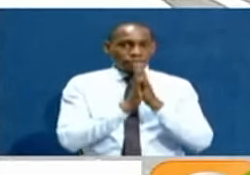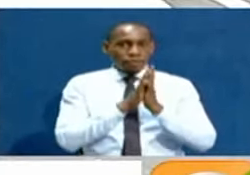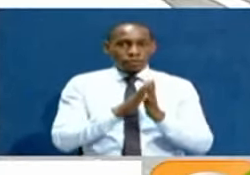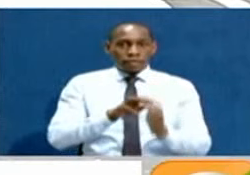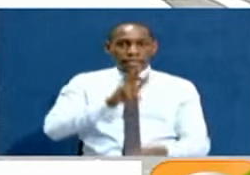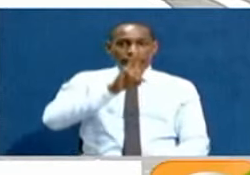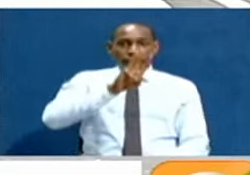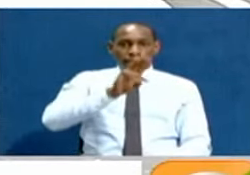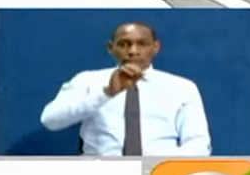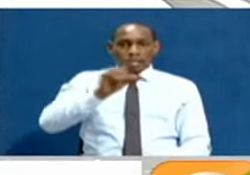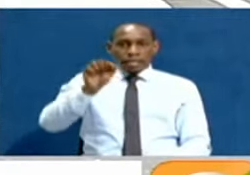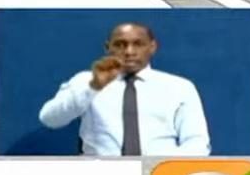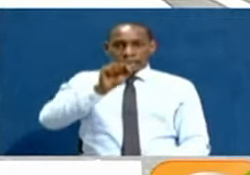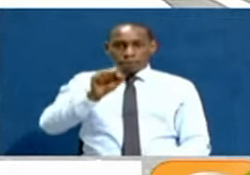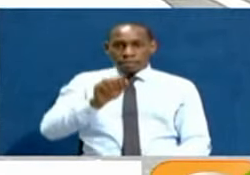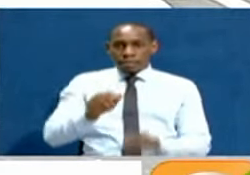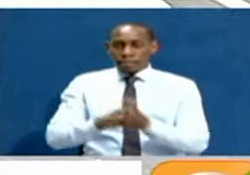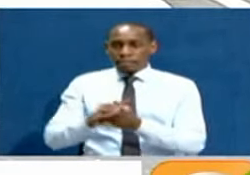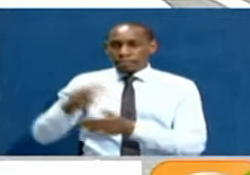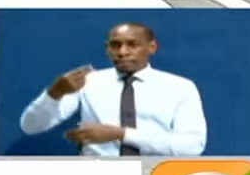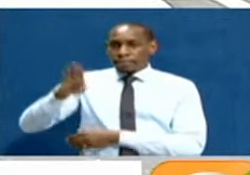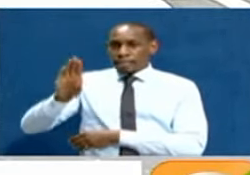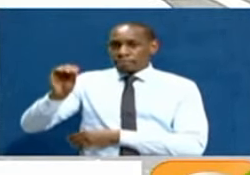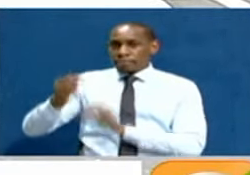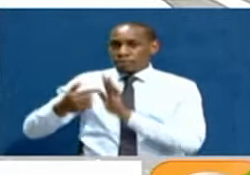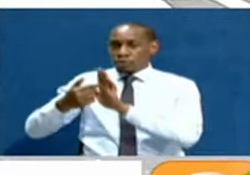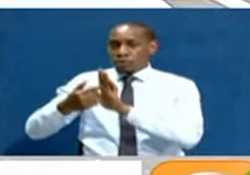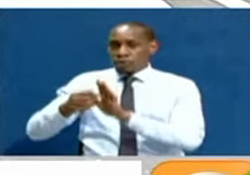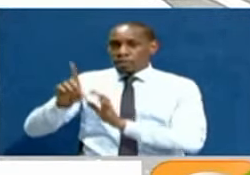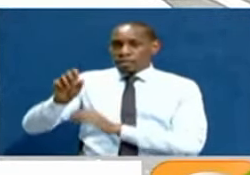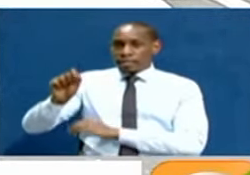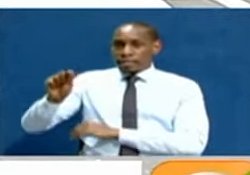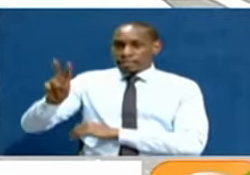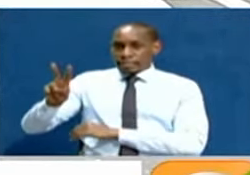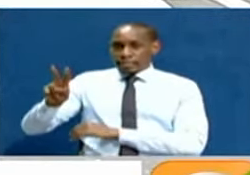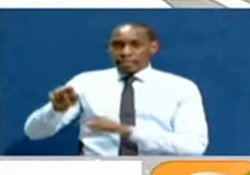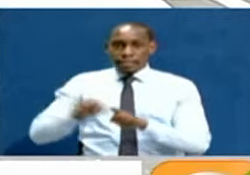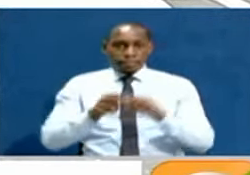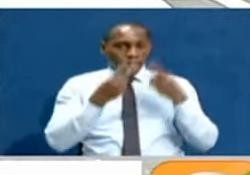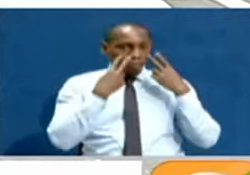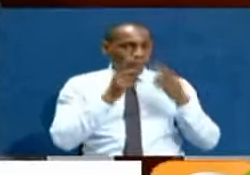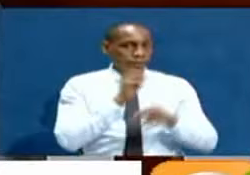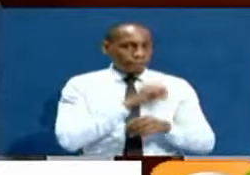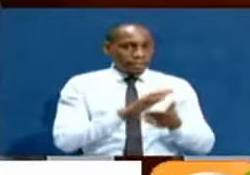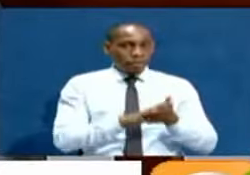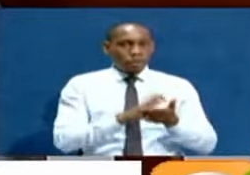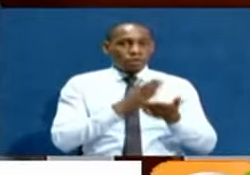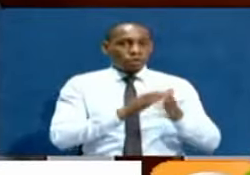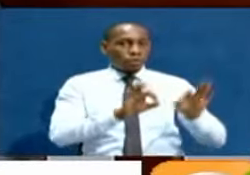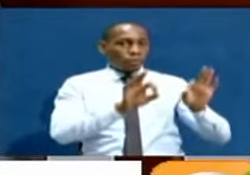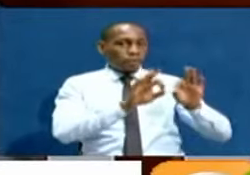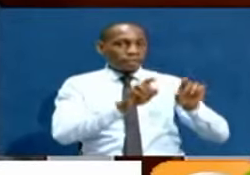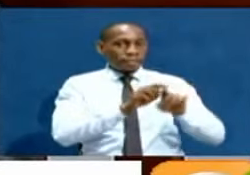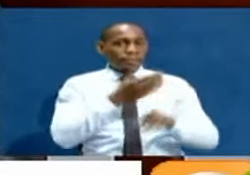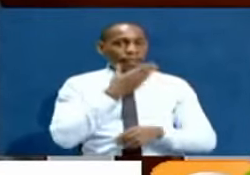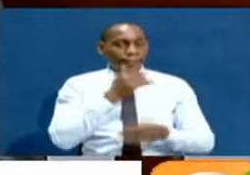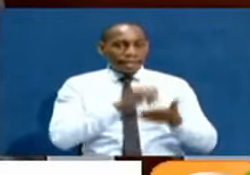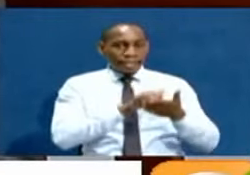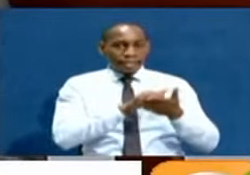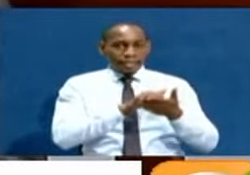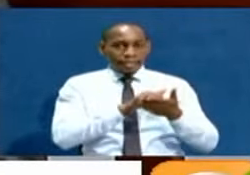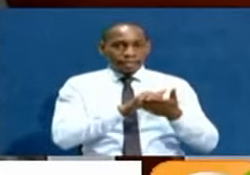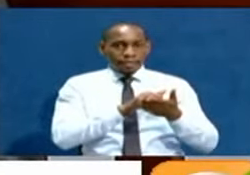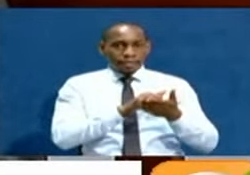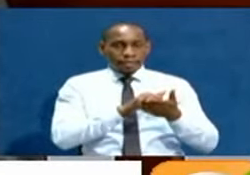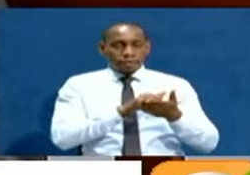I watched that as well. Did you watch it? Yes, it was on HBO. And it was on TV last night. Yes. I watched it. And I thought, this is remarkable. This is a man that was